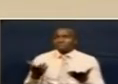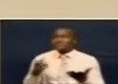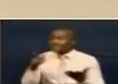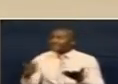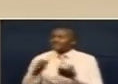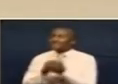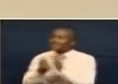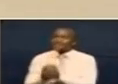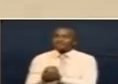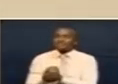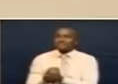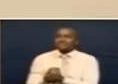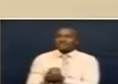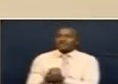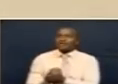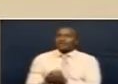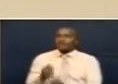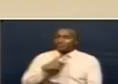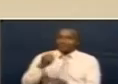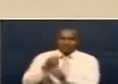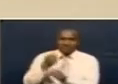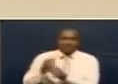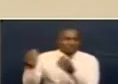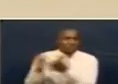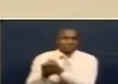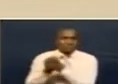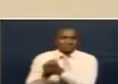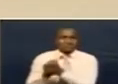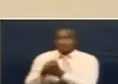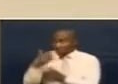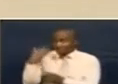down. That's why I've been operating in Jubilee, because I was confined